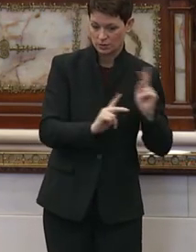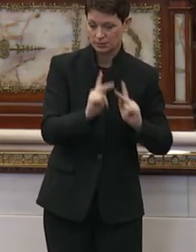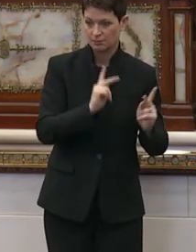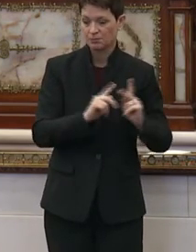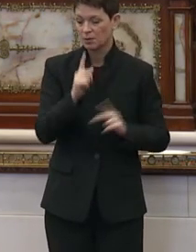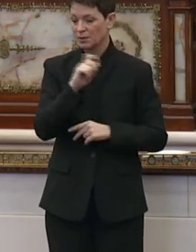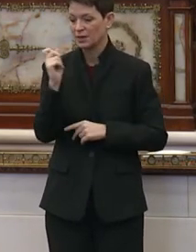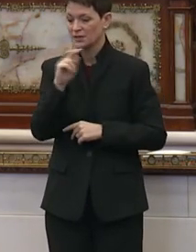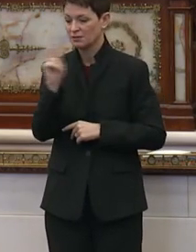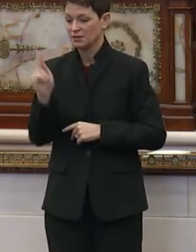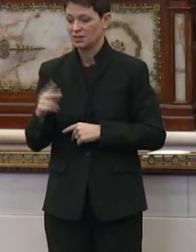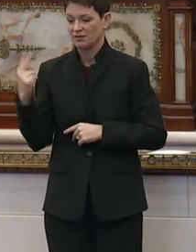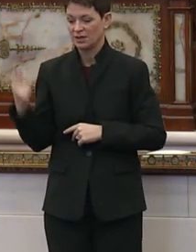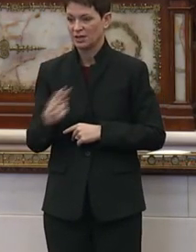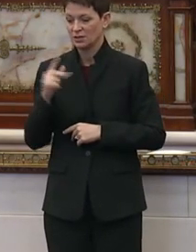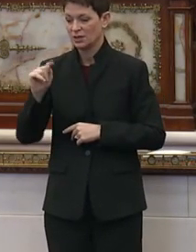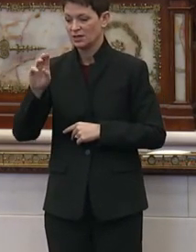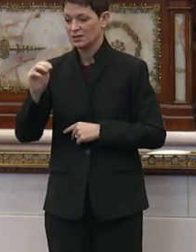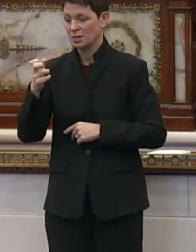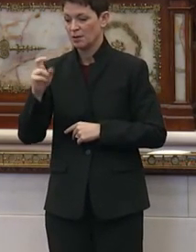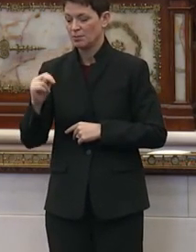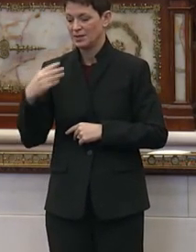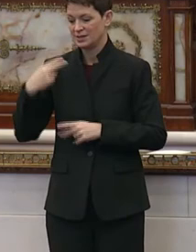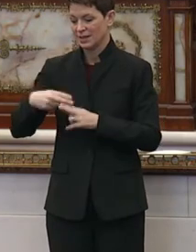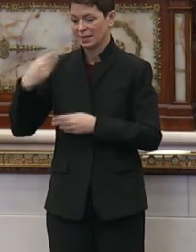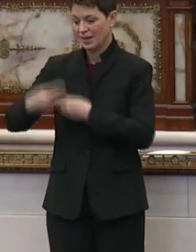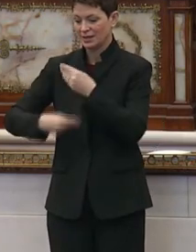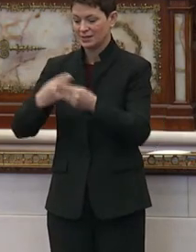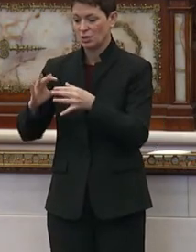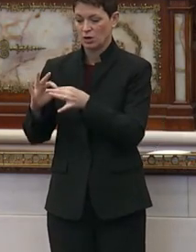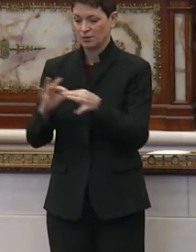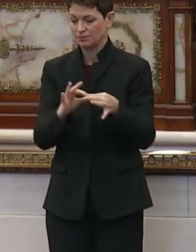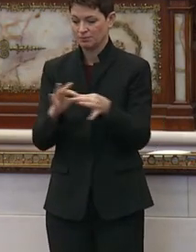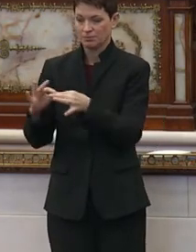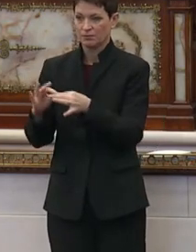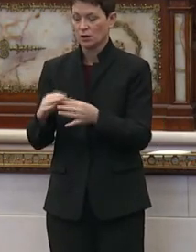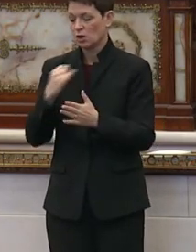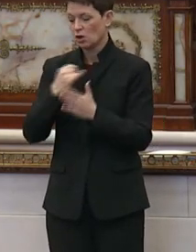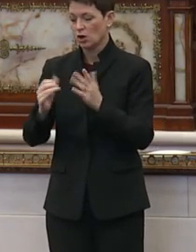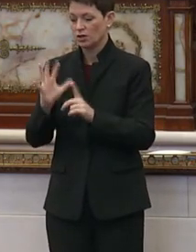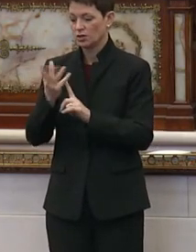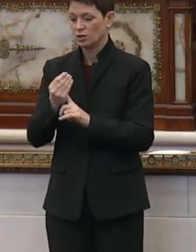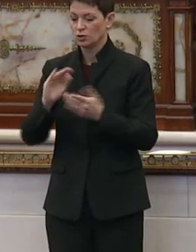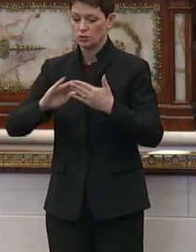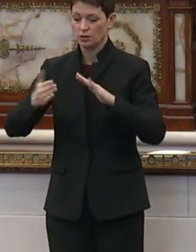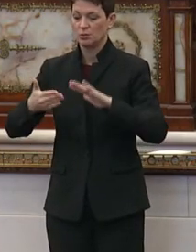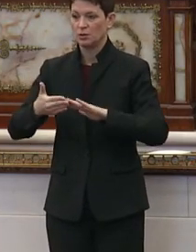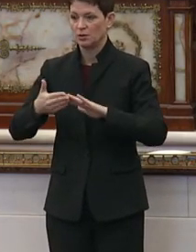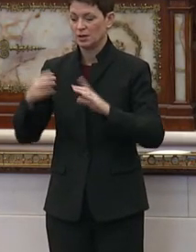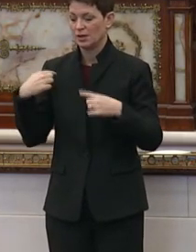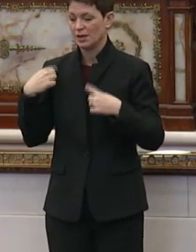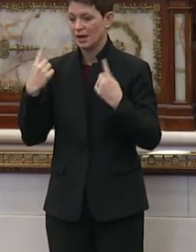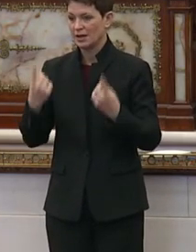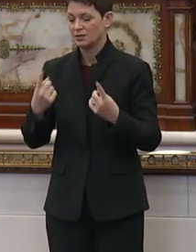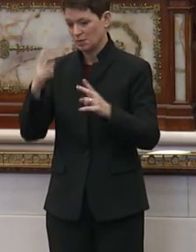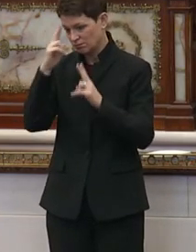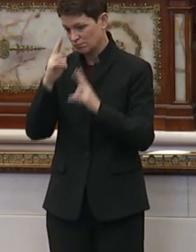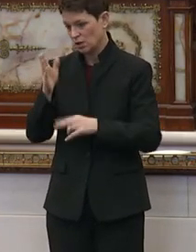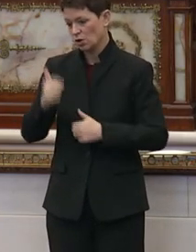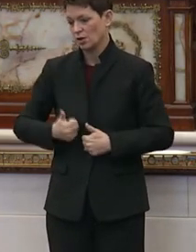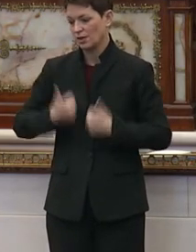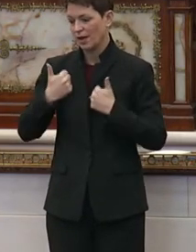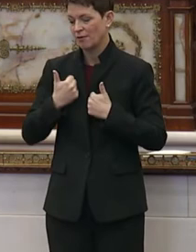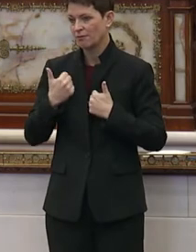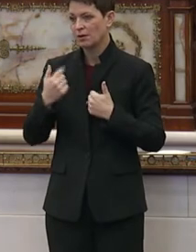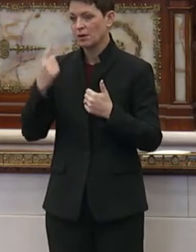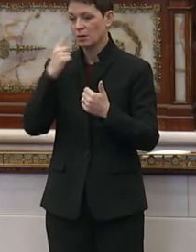Because Philadelphia's history and Tubman's legacy are intertwined, our arts and cultural community has been commemorating her life and